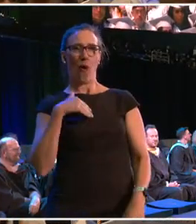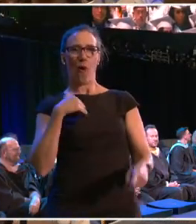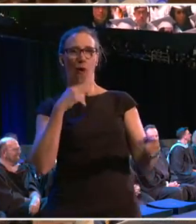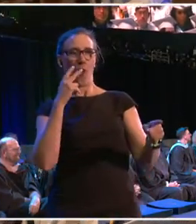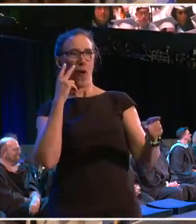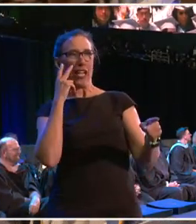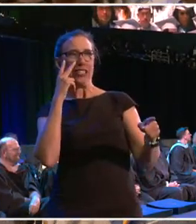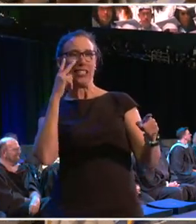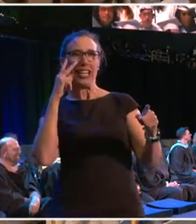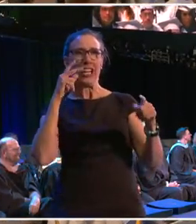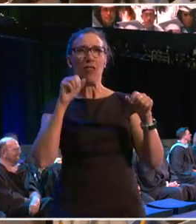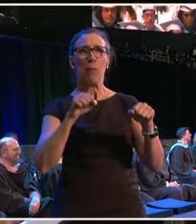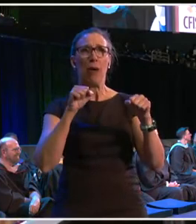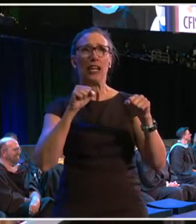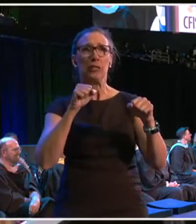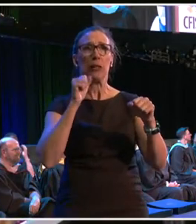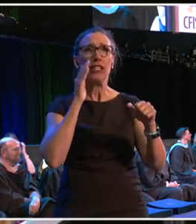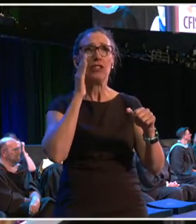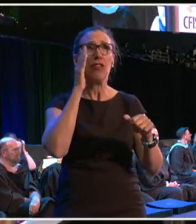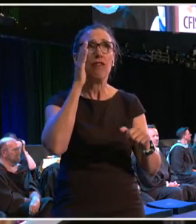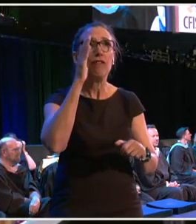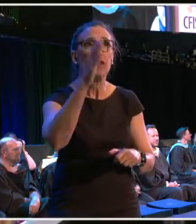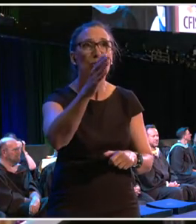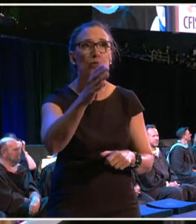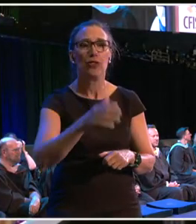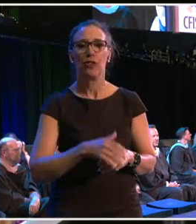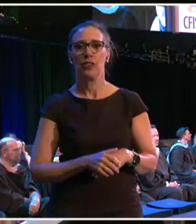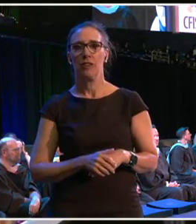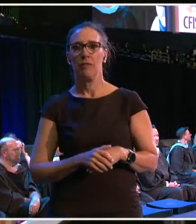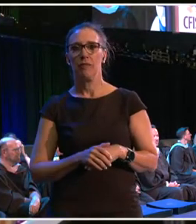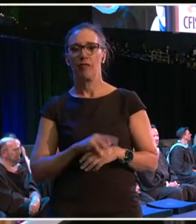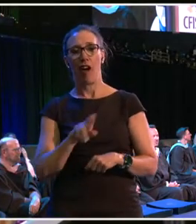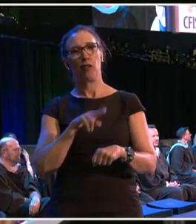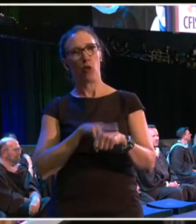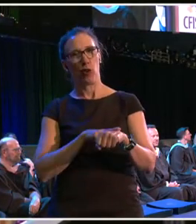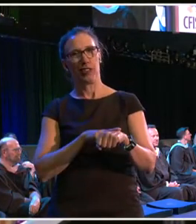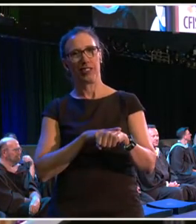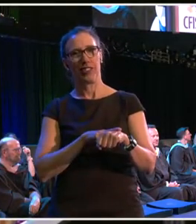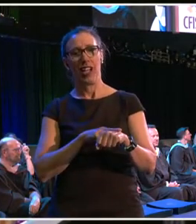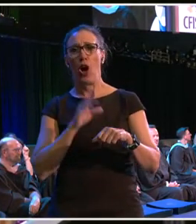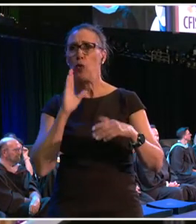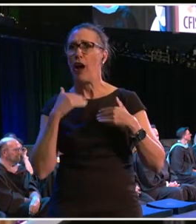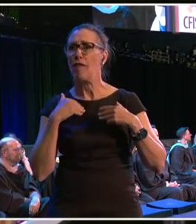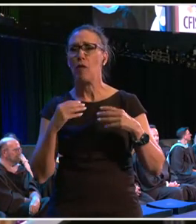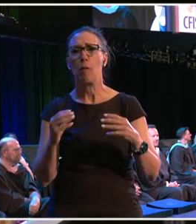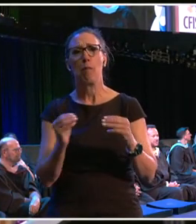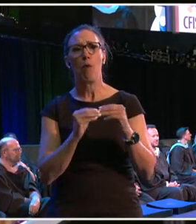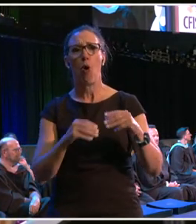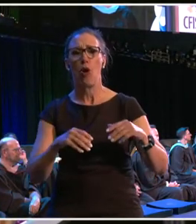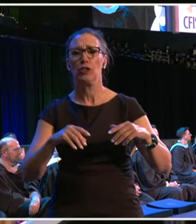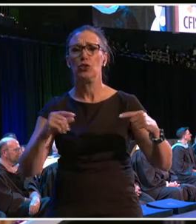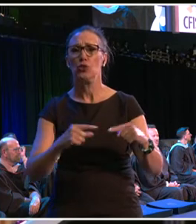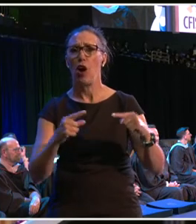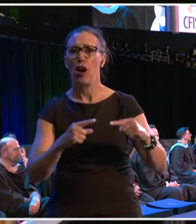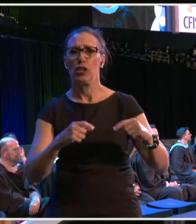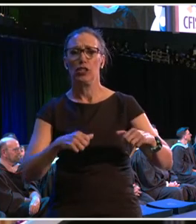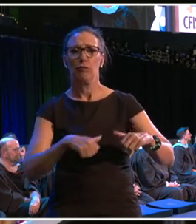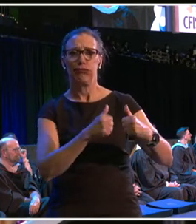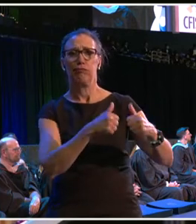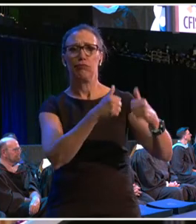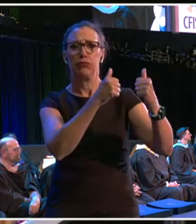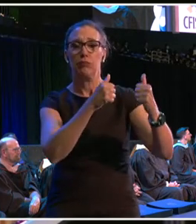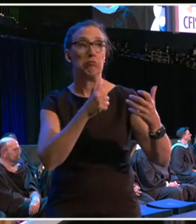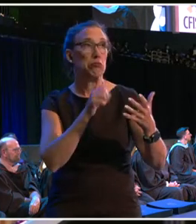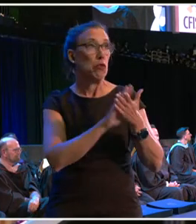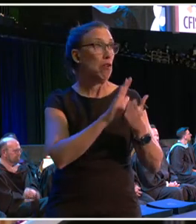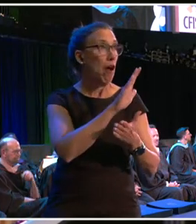see the vast possibilities on the horizon. Of course, there'll be many more mountains to be conquered, whether it be going to